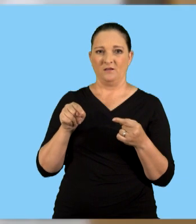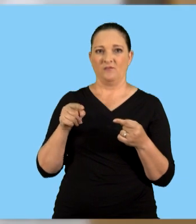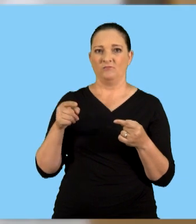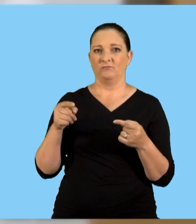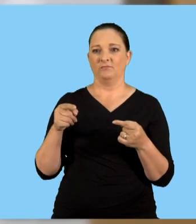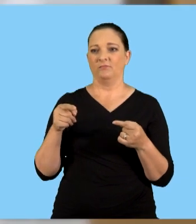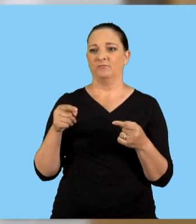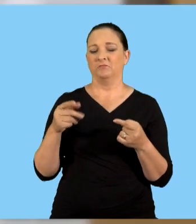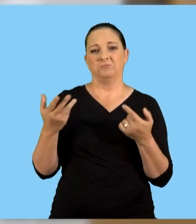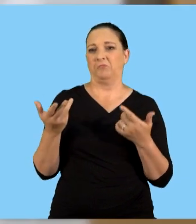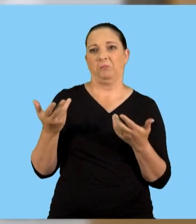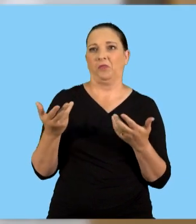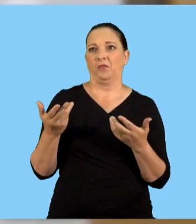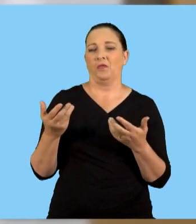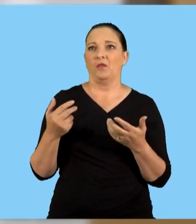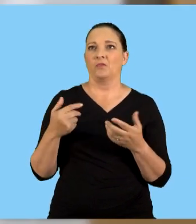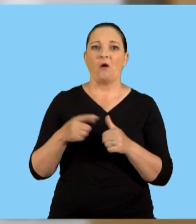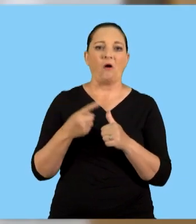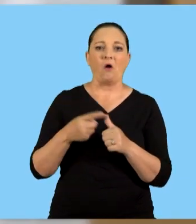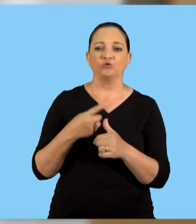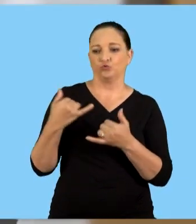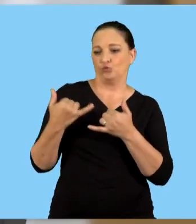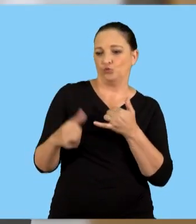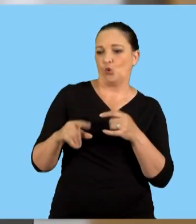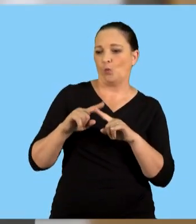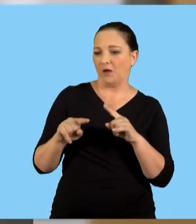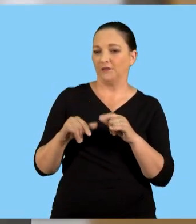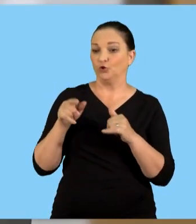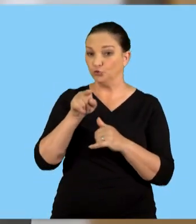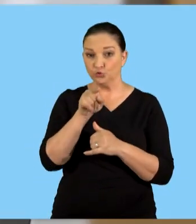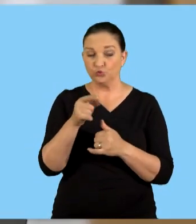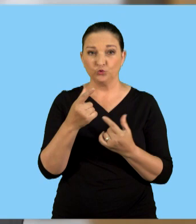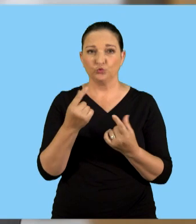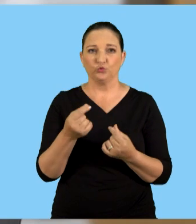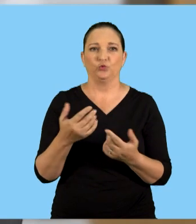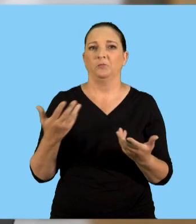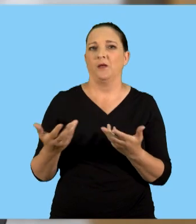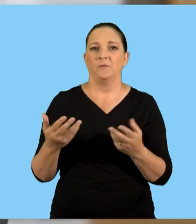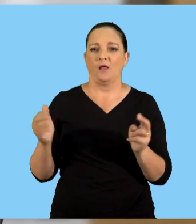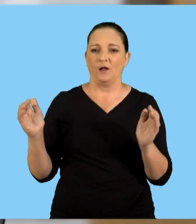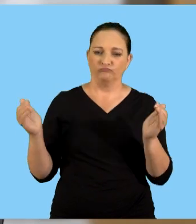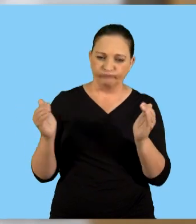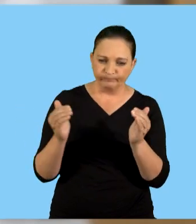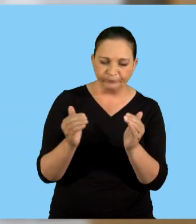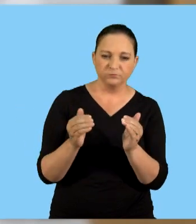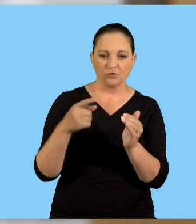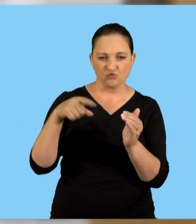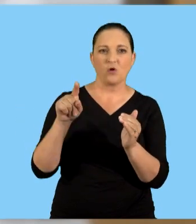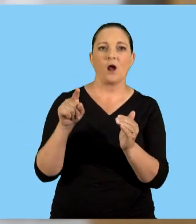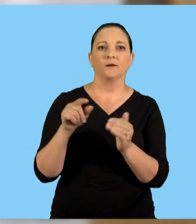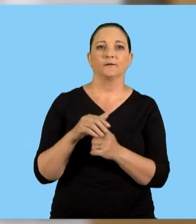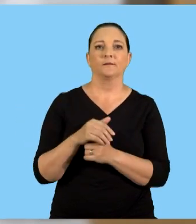your answer is wrong, right, but you've rounded off correctly according to the context, say for example to 2 decimal